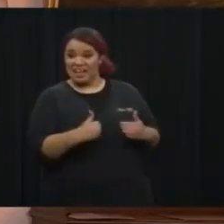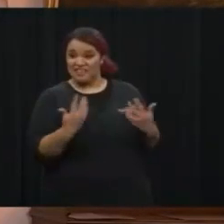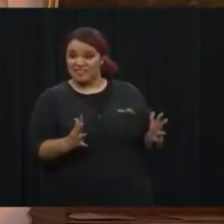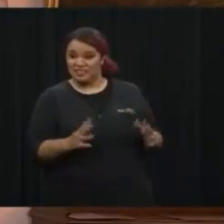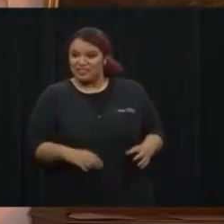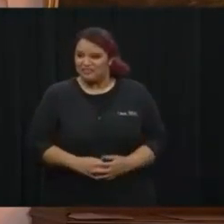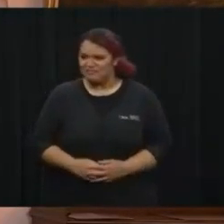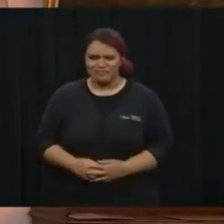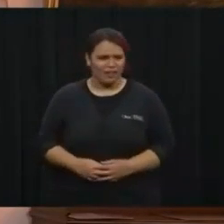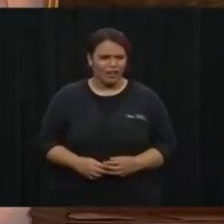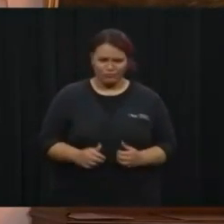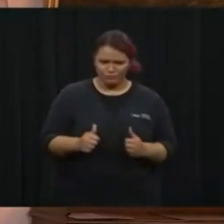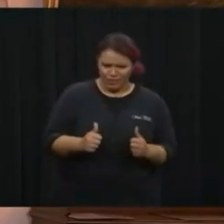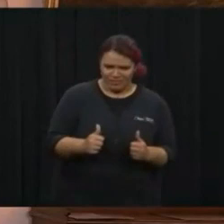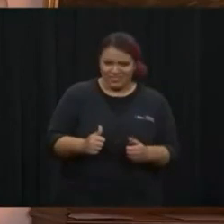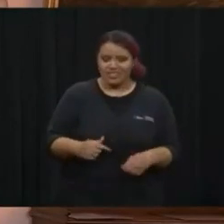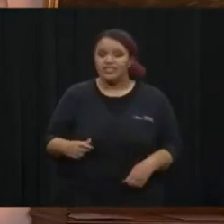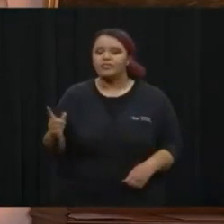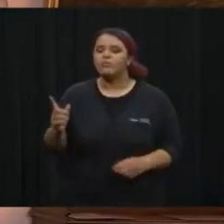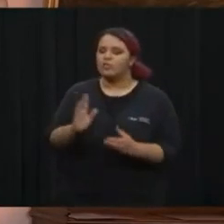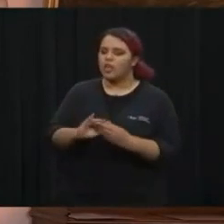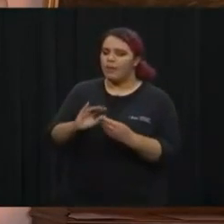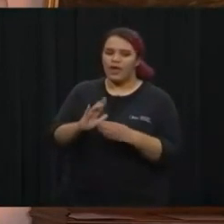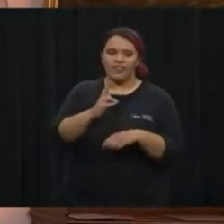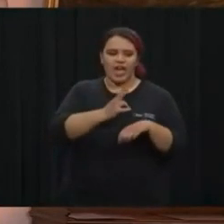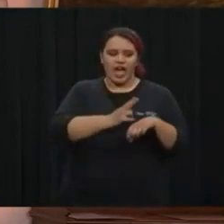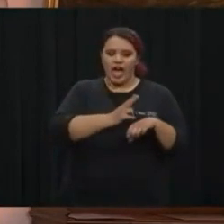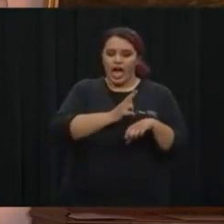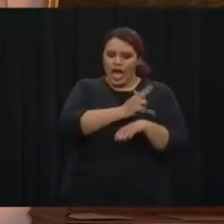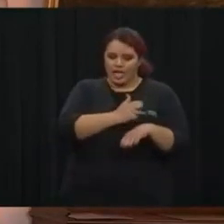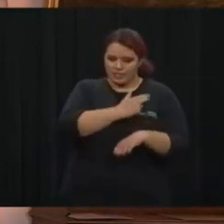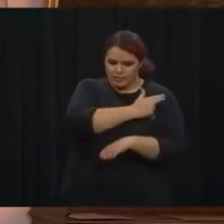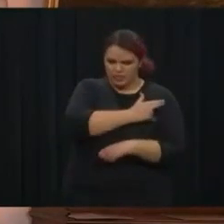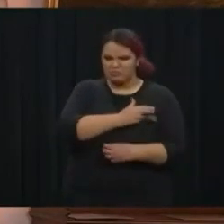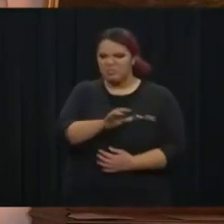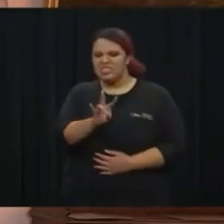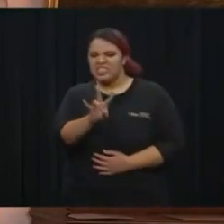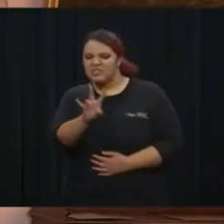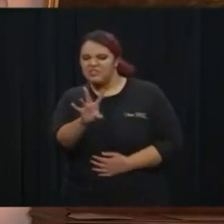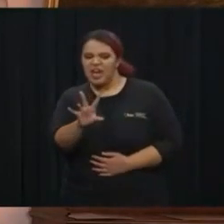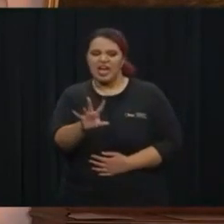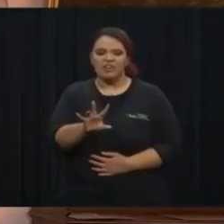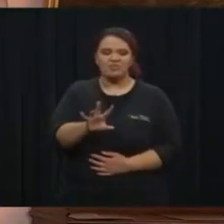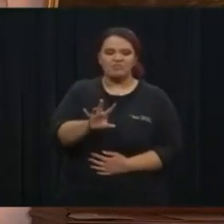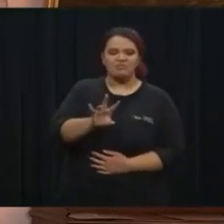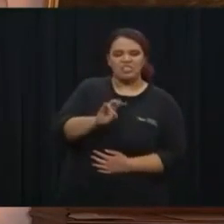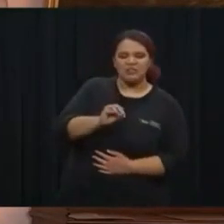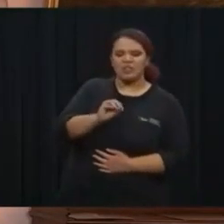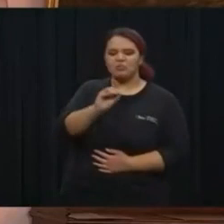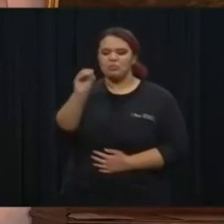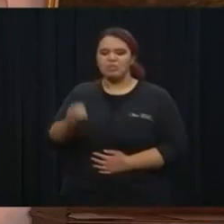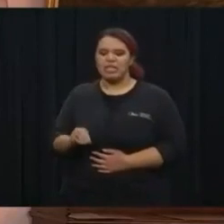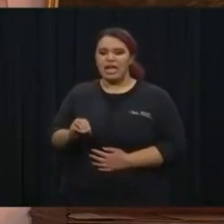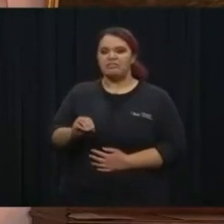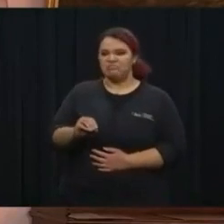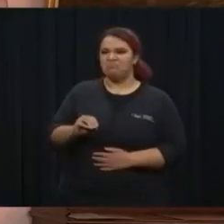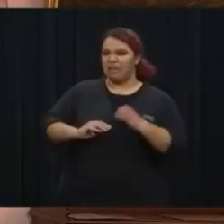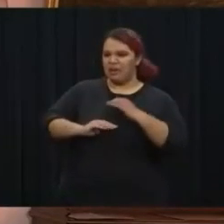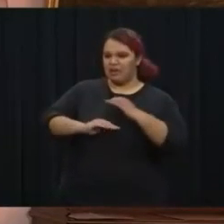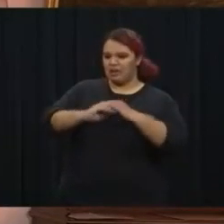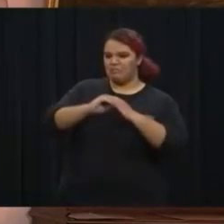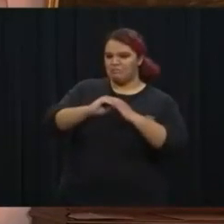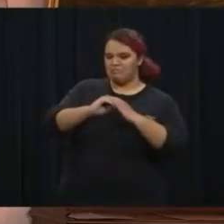get some pictures that people are posting. Young people are putting flags up, and older people